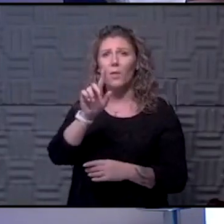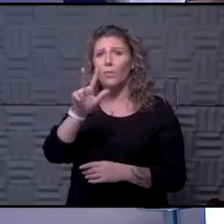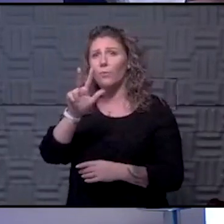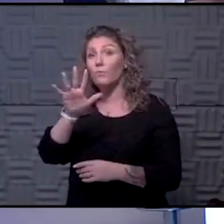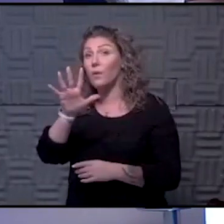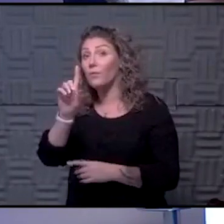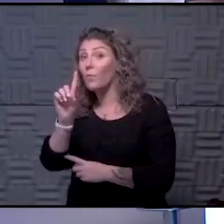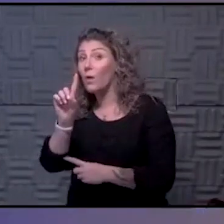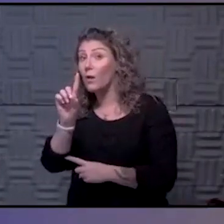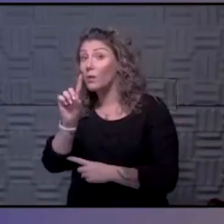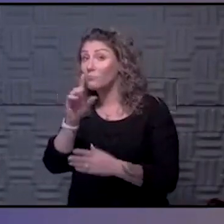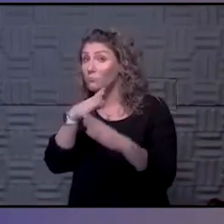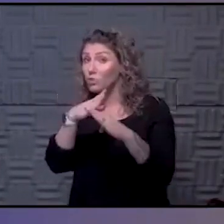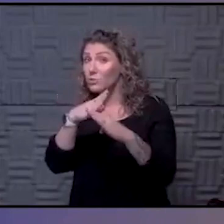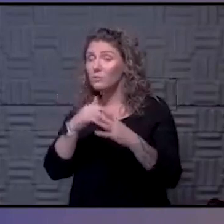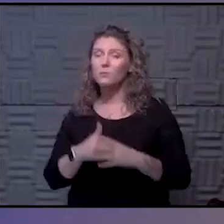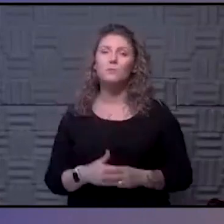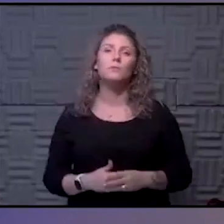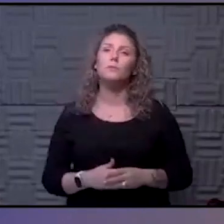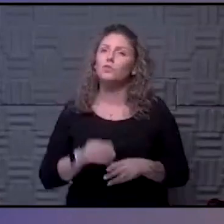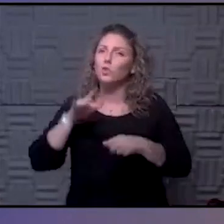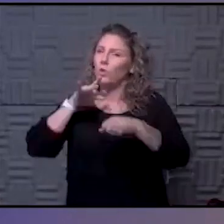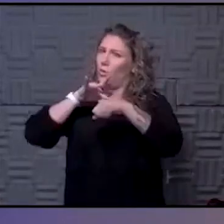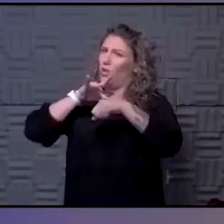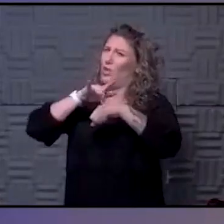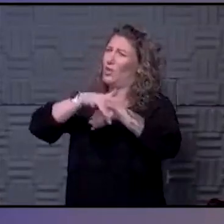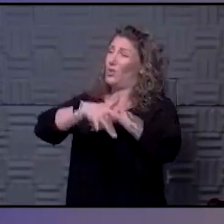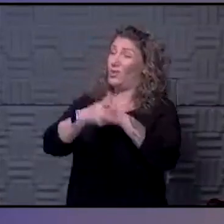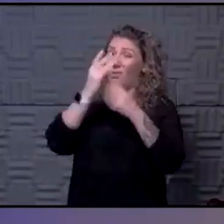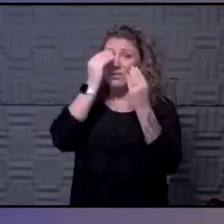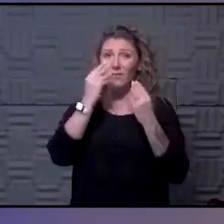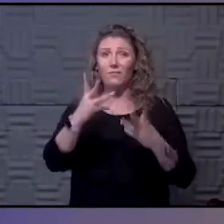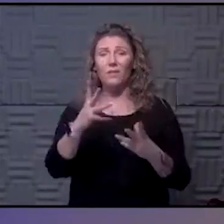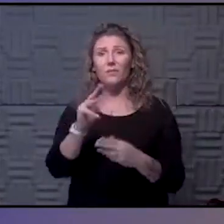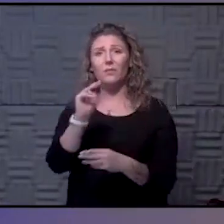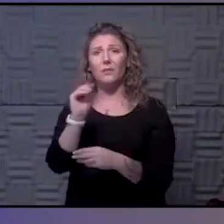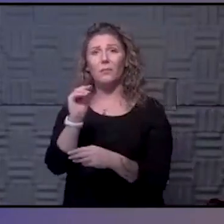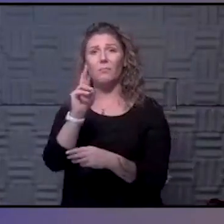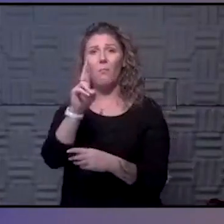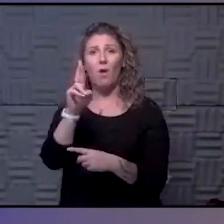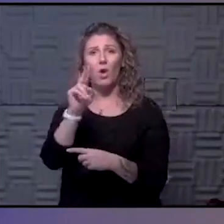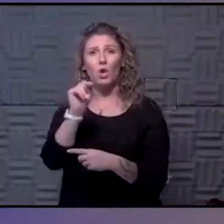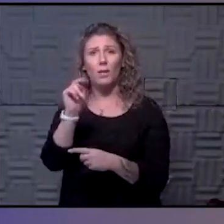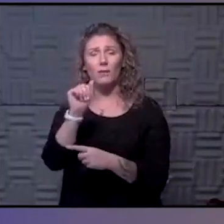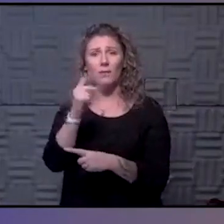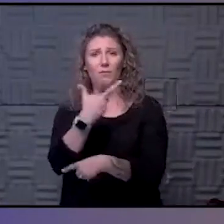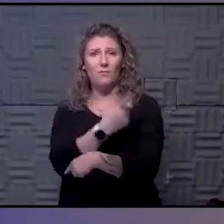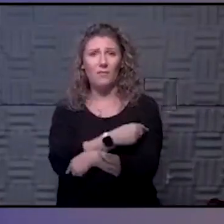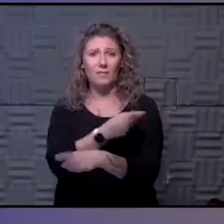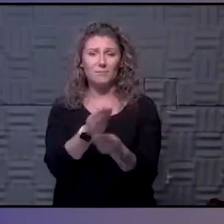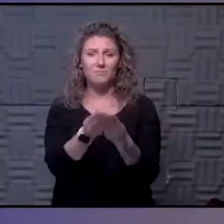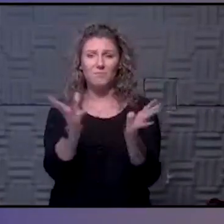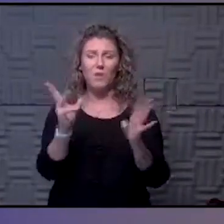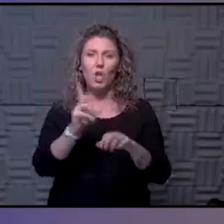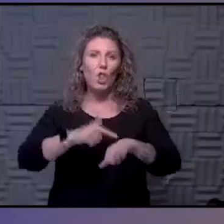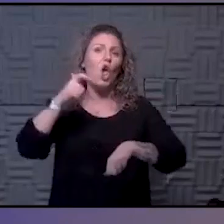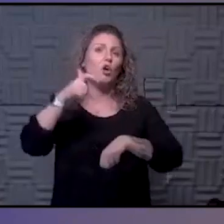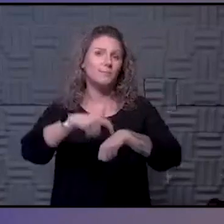B1351. Yeah, I mean, we have just very early information from the mRNA vaccines, again, because they have been out